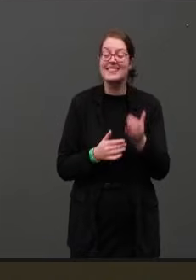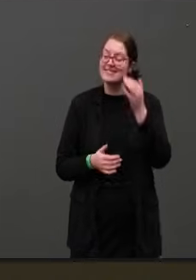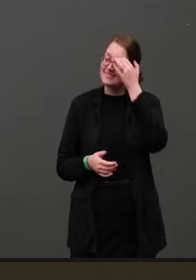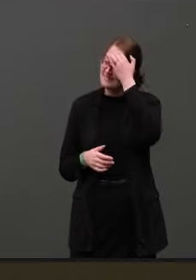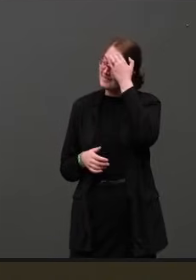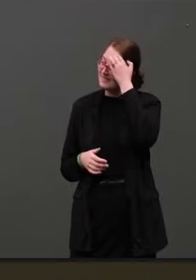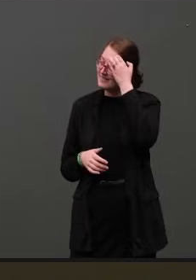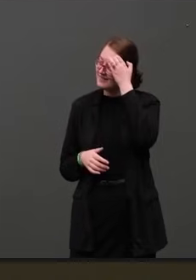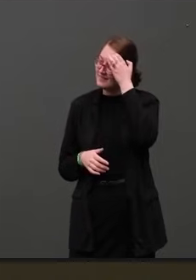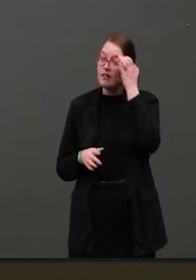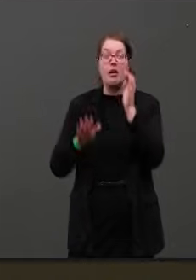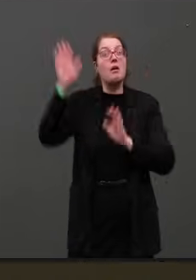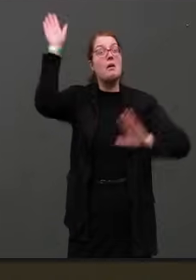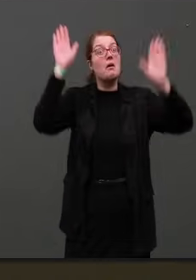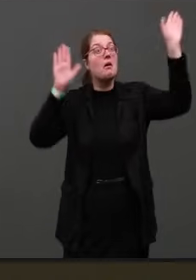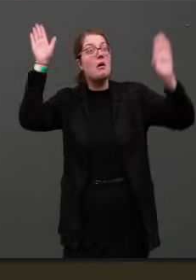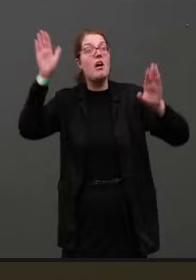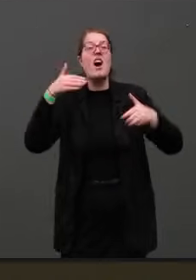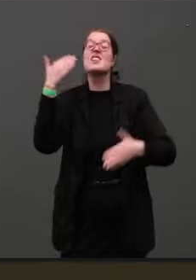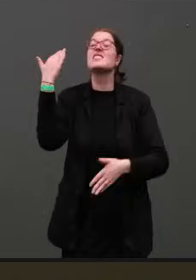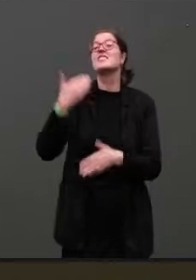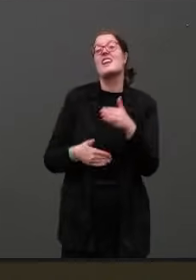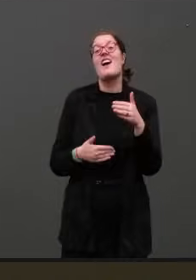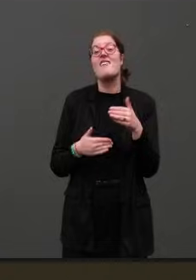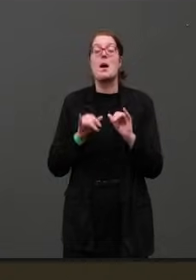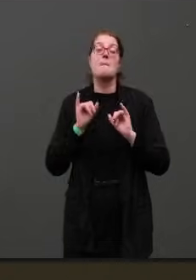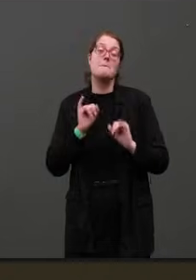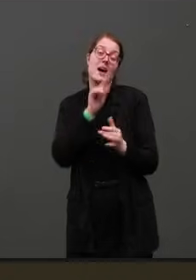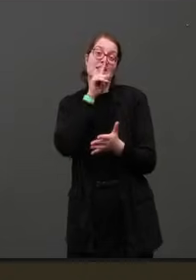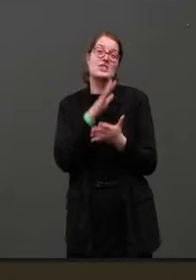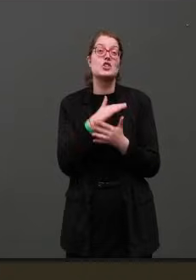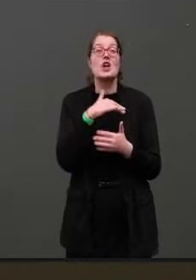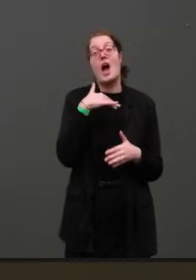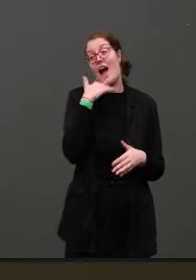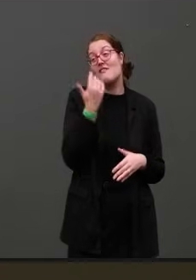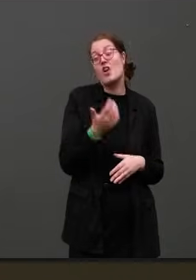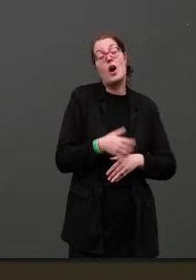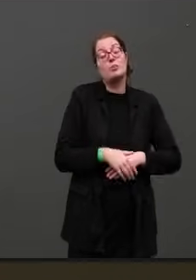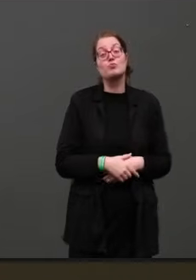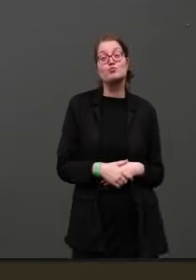anybody who has never made a bad decision ever in their entire life.